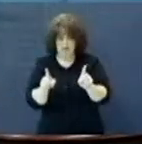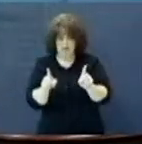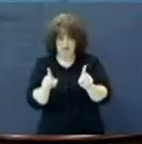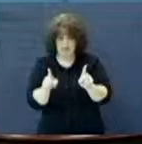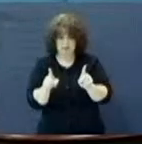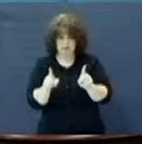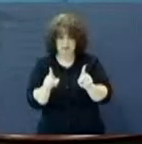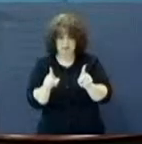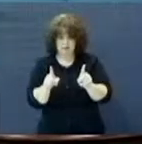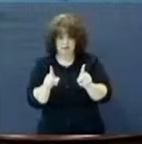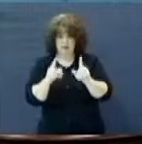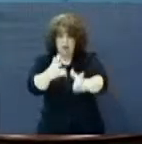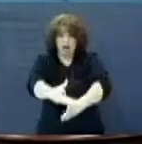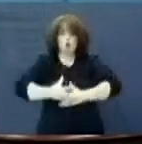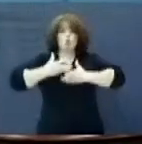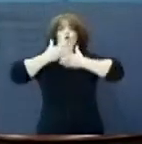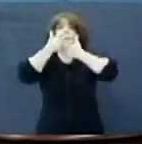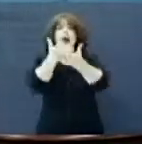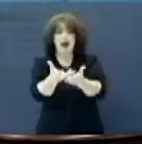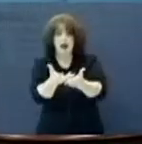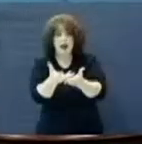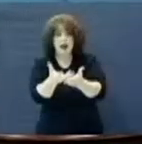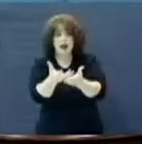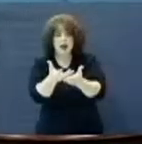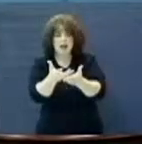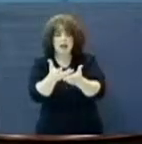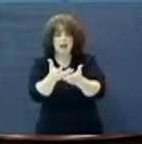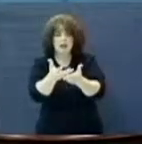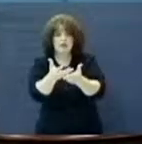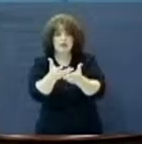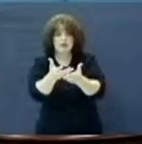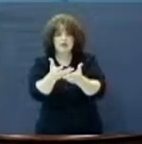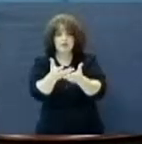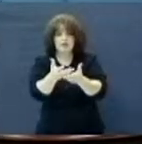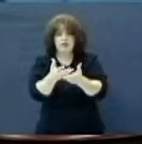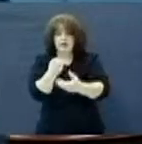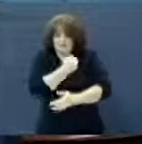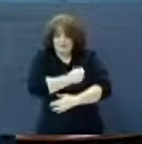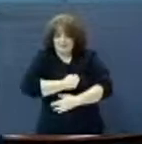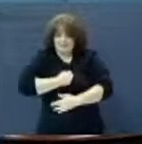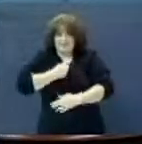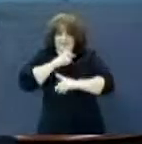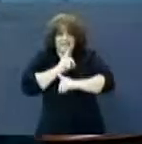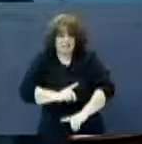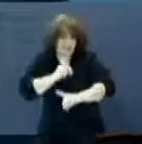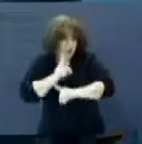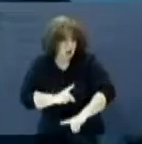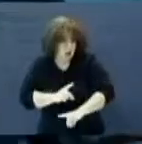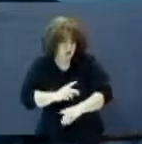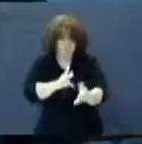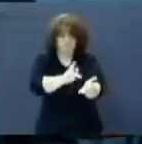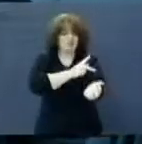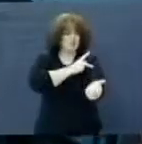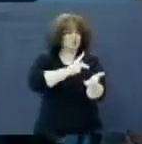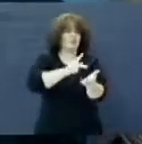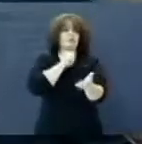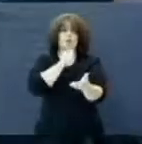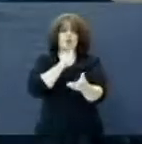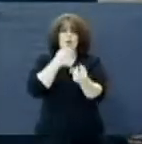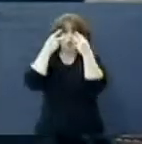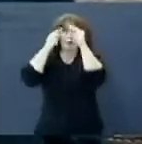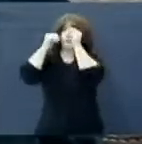it is a cry of despair. The psalmist is not looking for the hills for